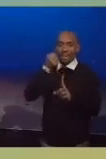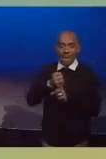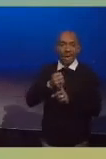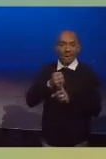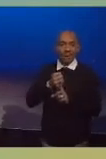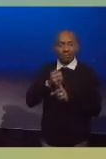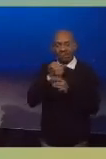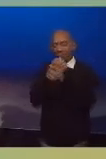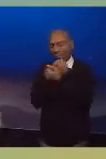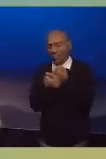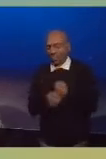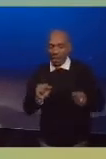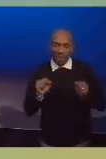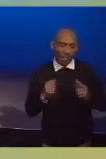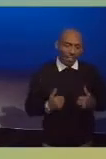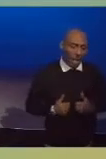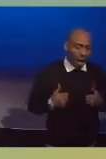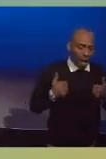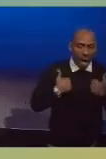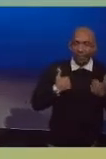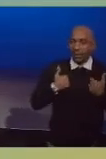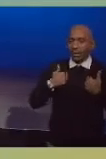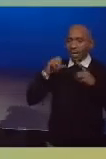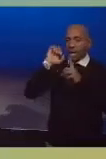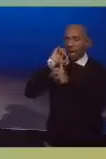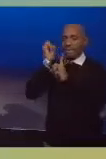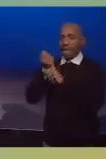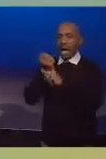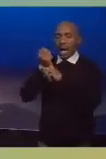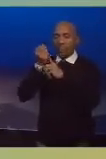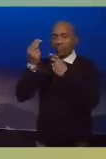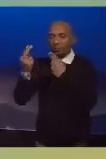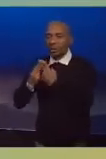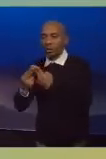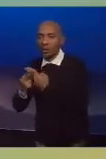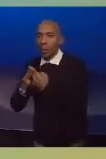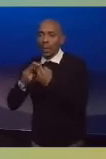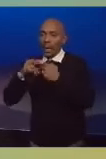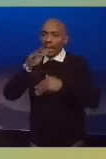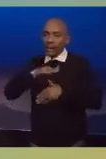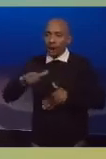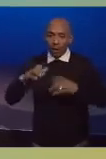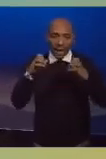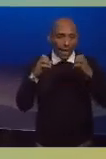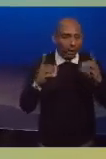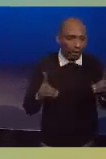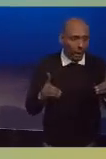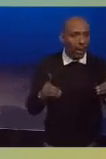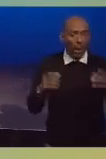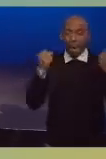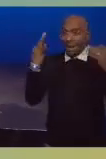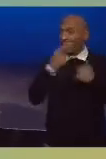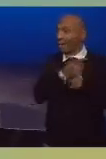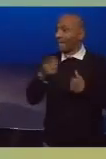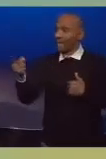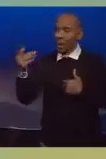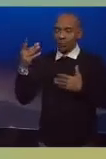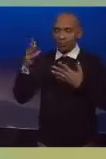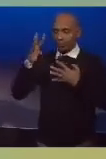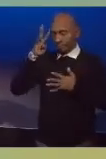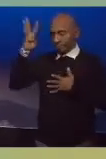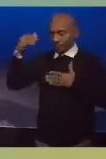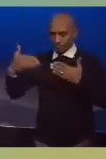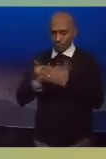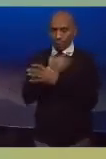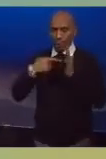lives saved, environments restored, children educated. Many of you are creating new models for clean